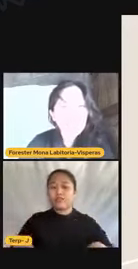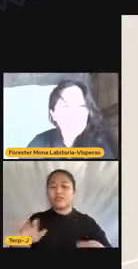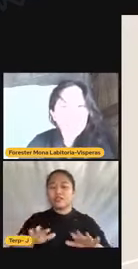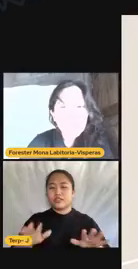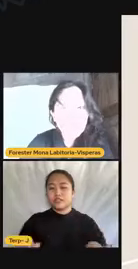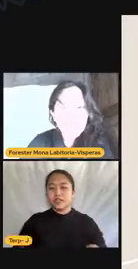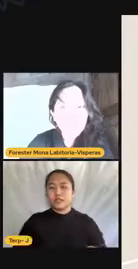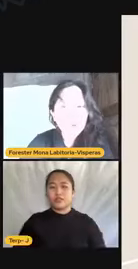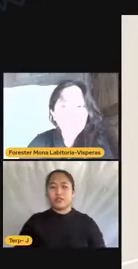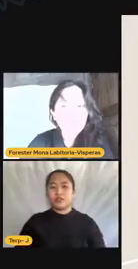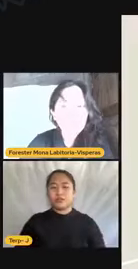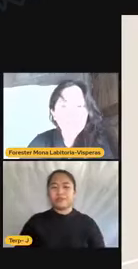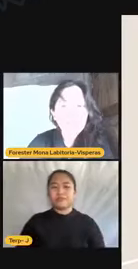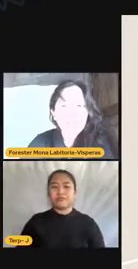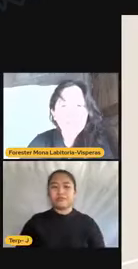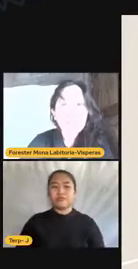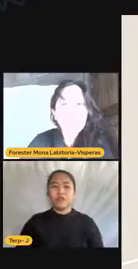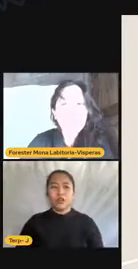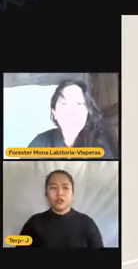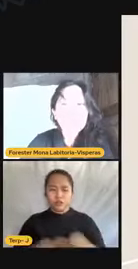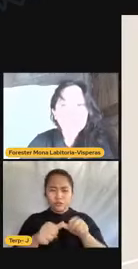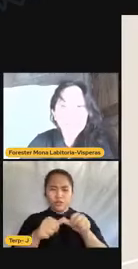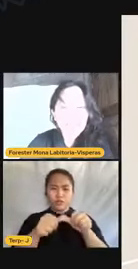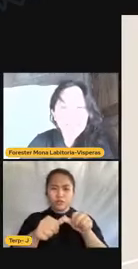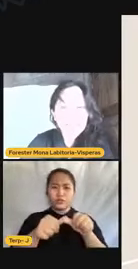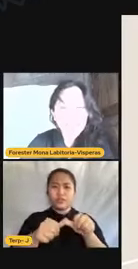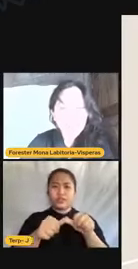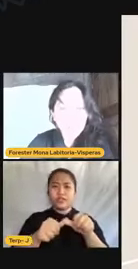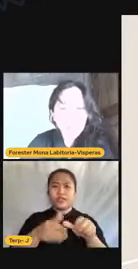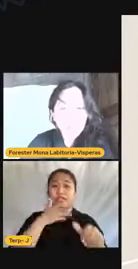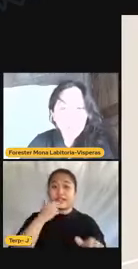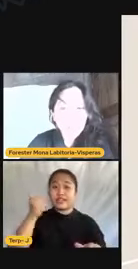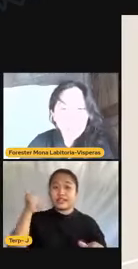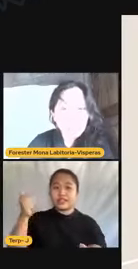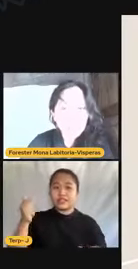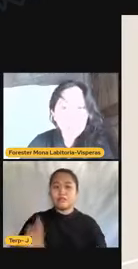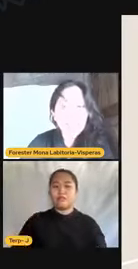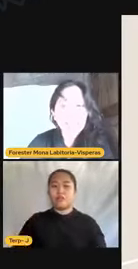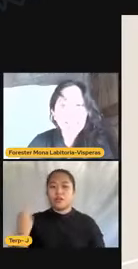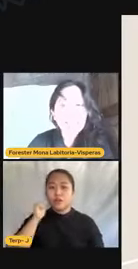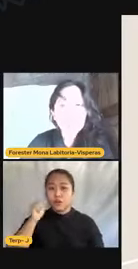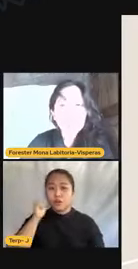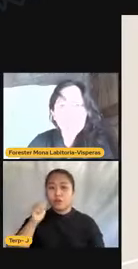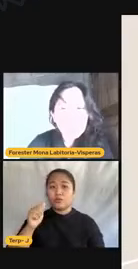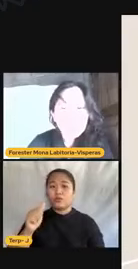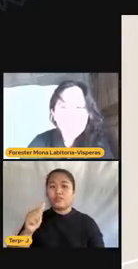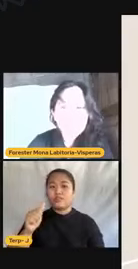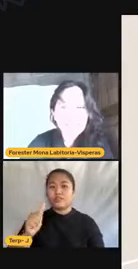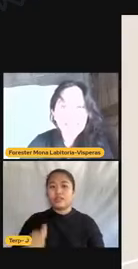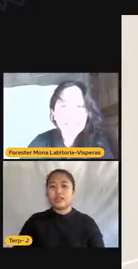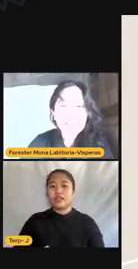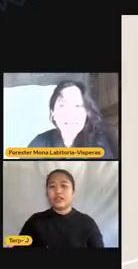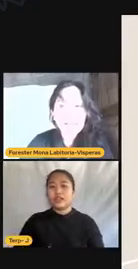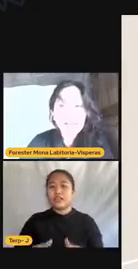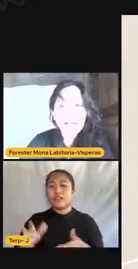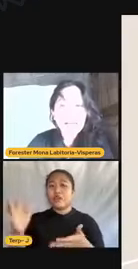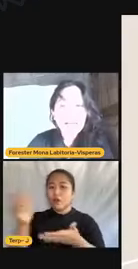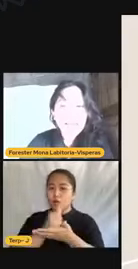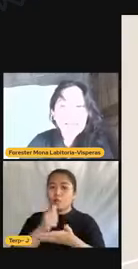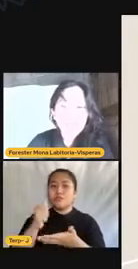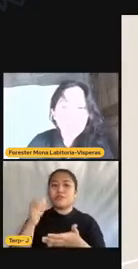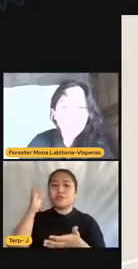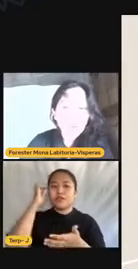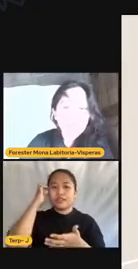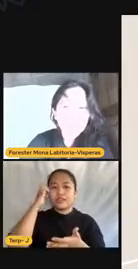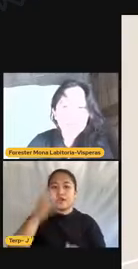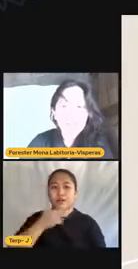siya. He's a consistent honor student. He won second place at Ling Panlipu and FISBE. He has won first place at science